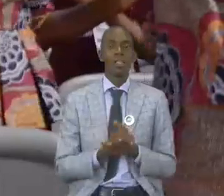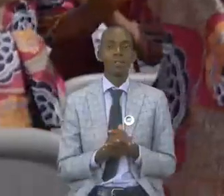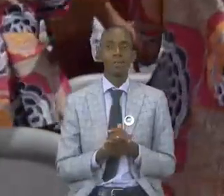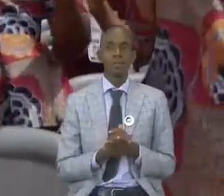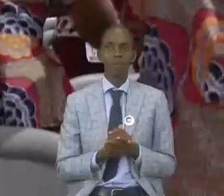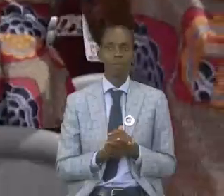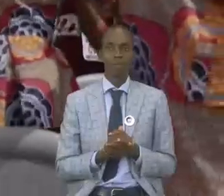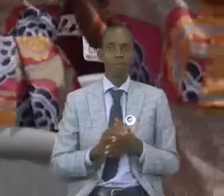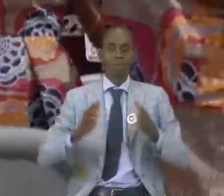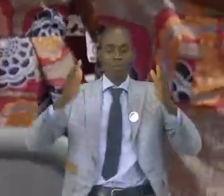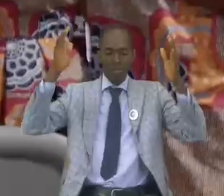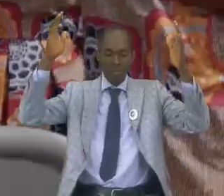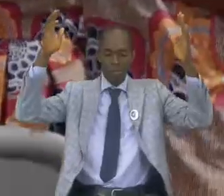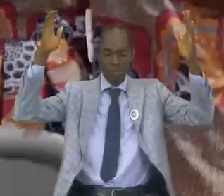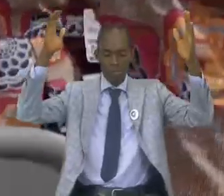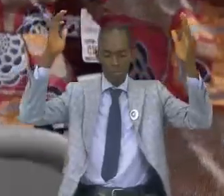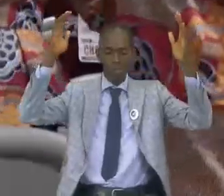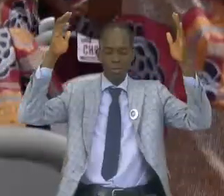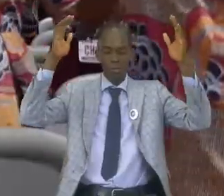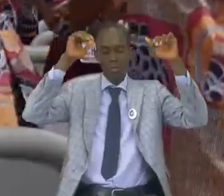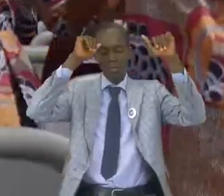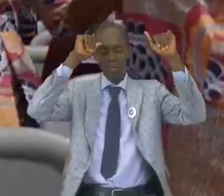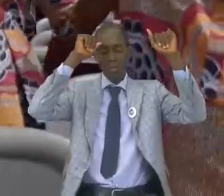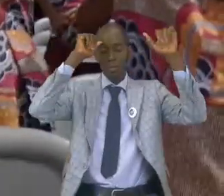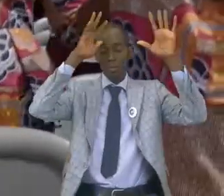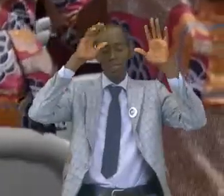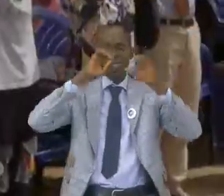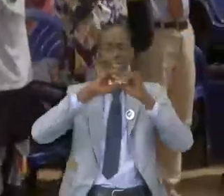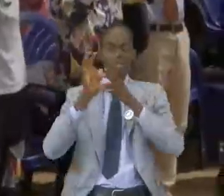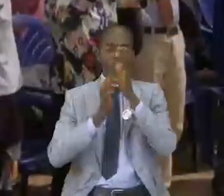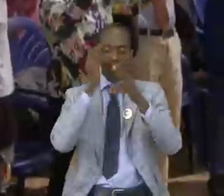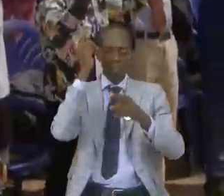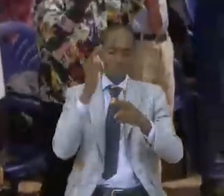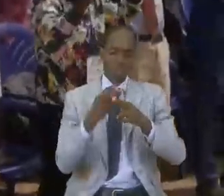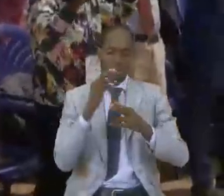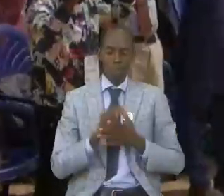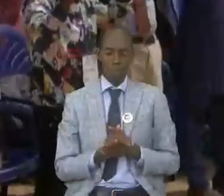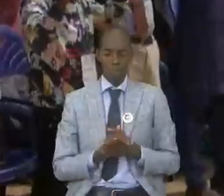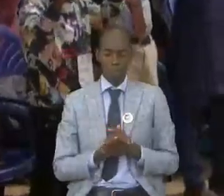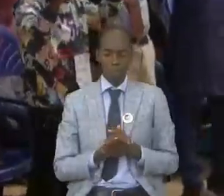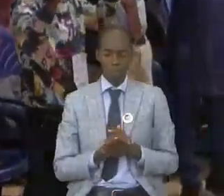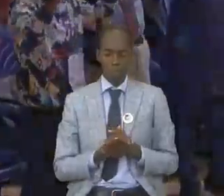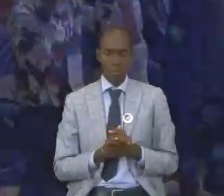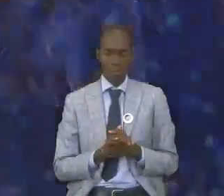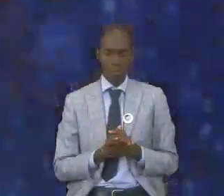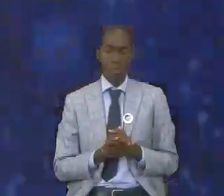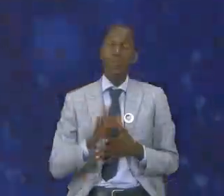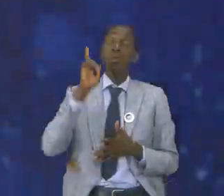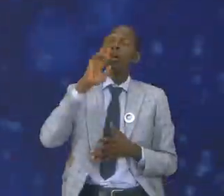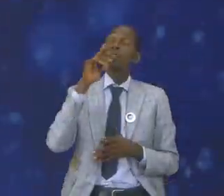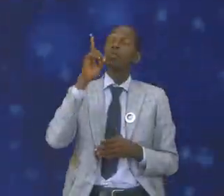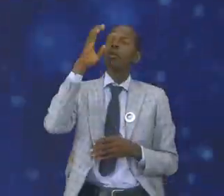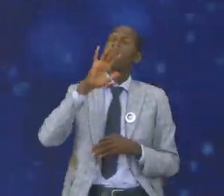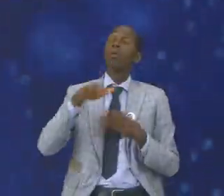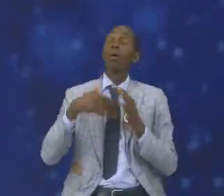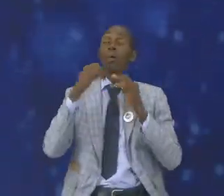Raise up that hand. Father, in Jesus' name, you are the God of all power,